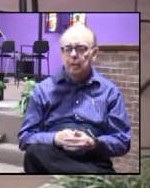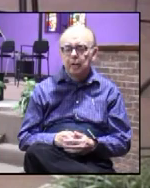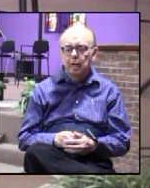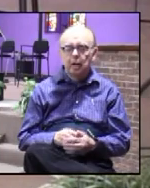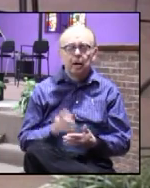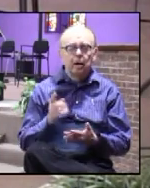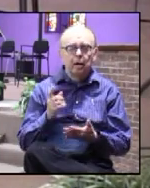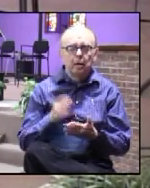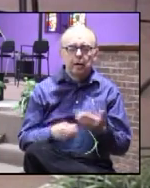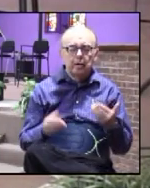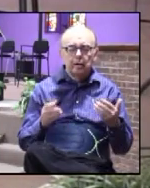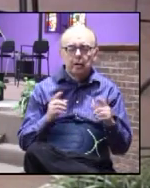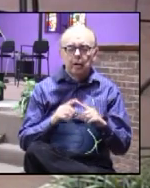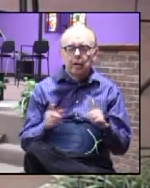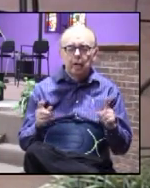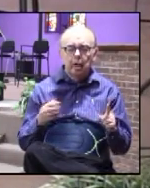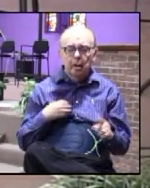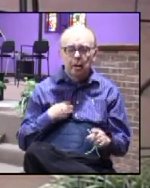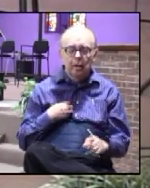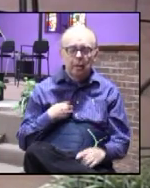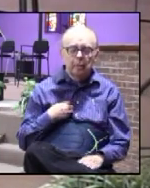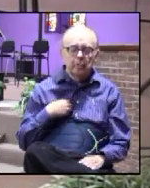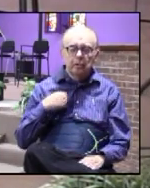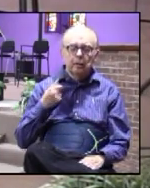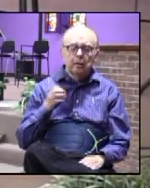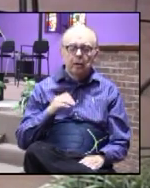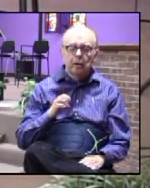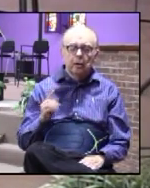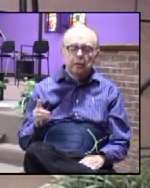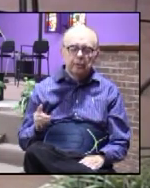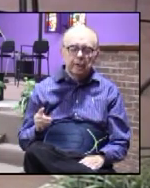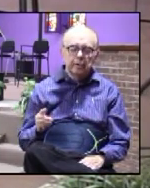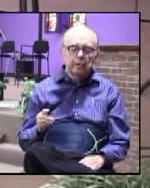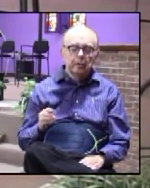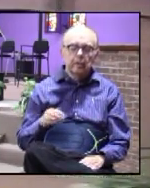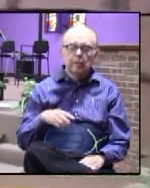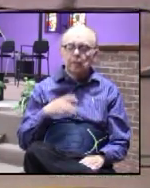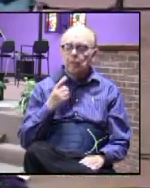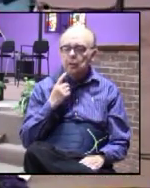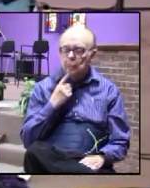What difference does it make if you've got green pews, red pews, or no pews?